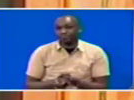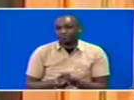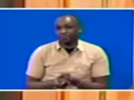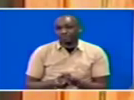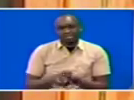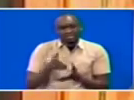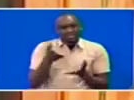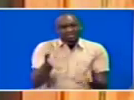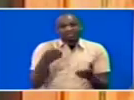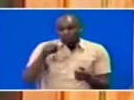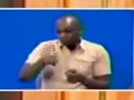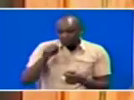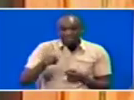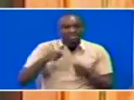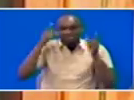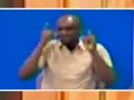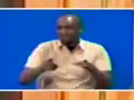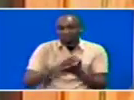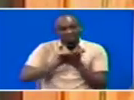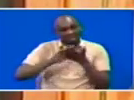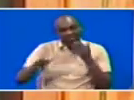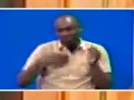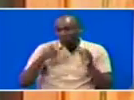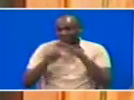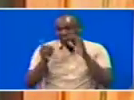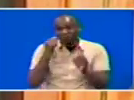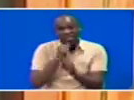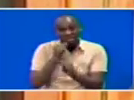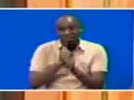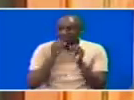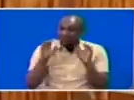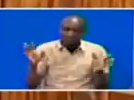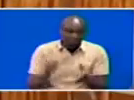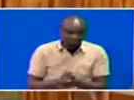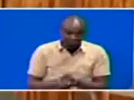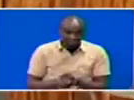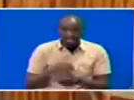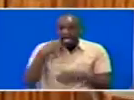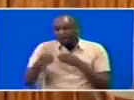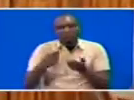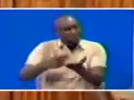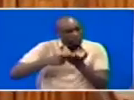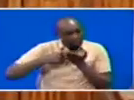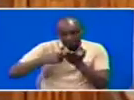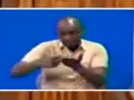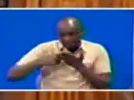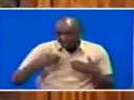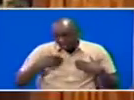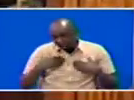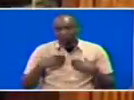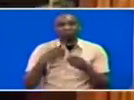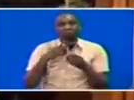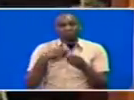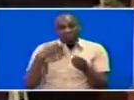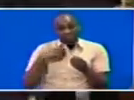There is no white smoke emanating from the Ministry of Labour just yet, after lengthy deliberations between Labour